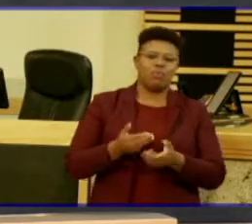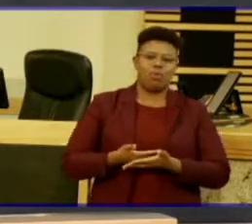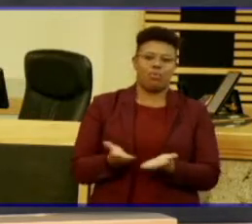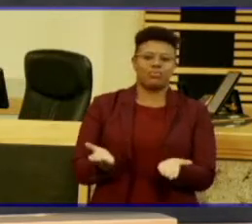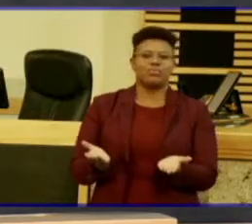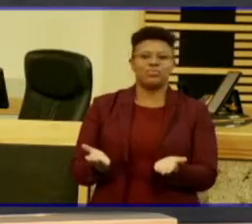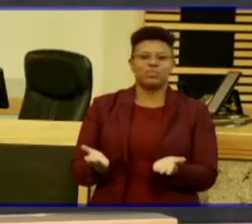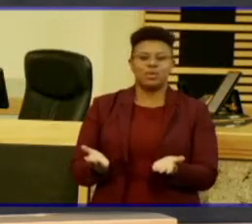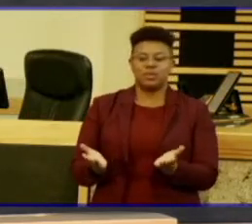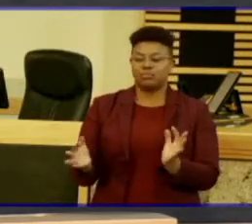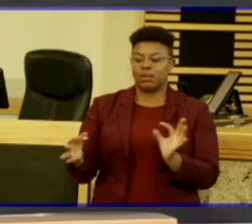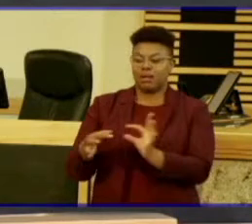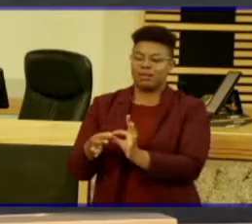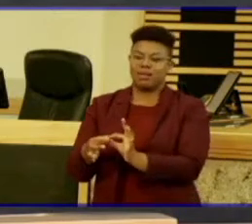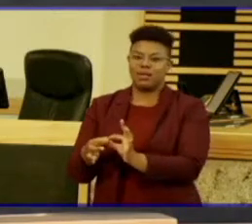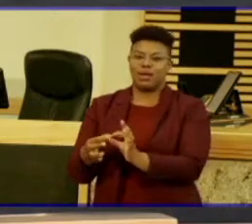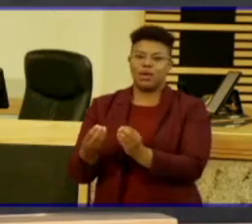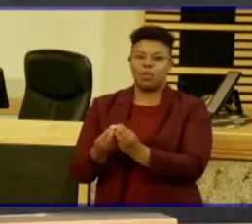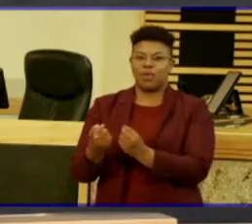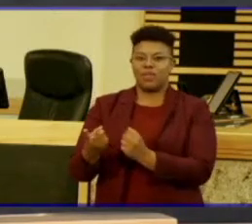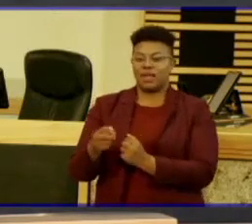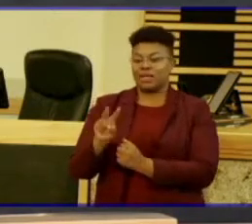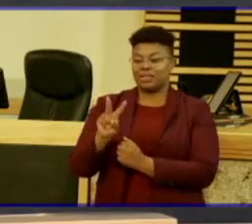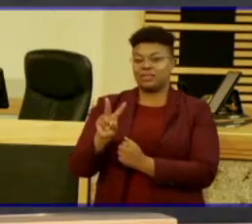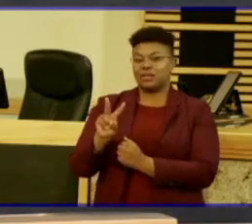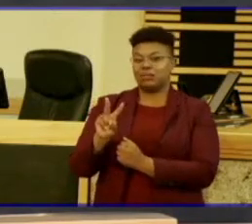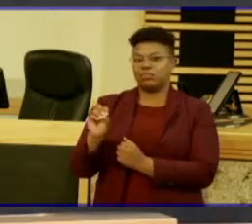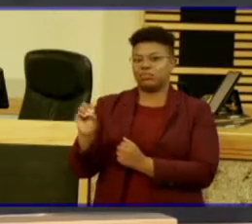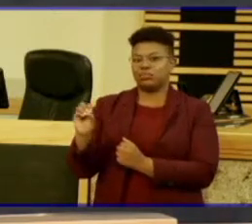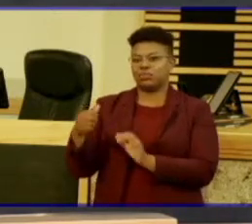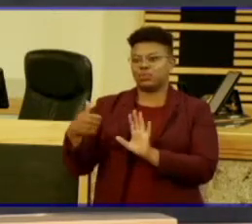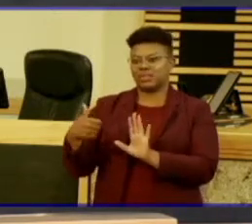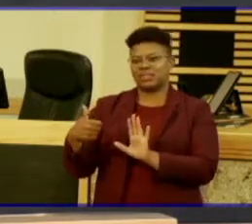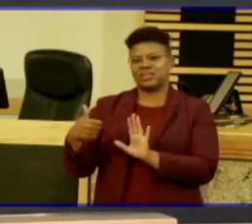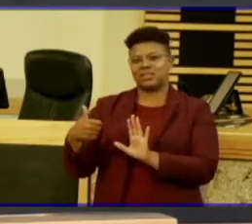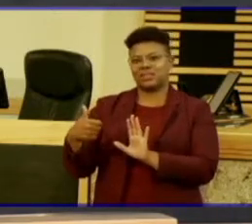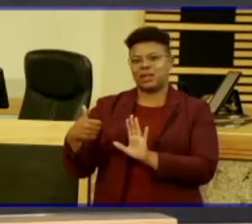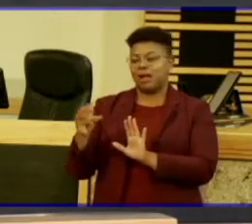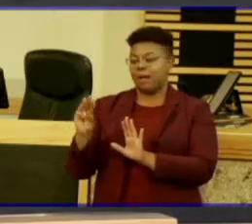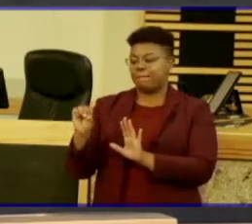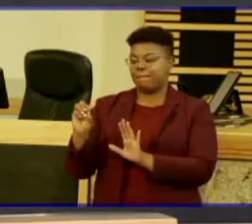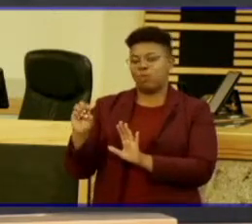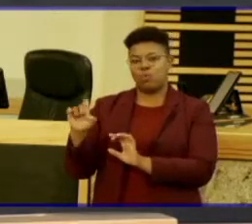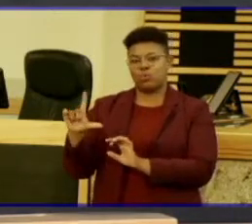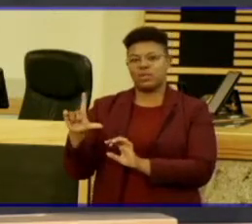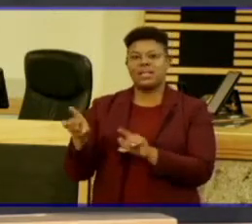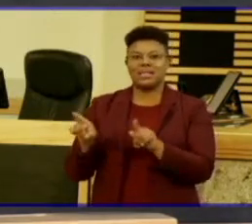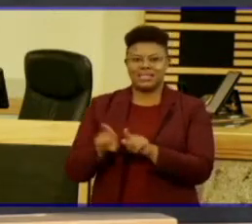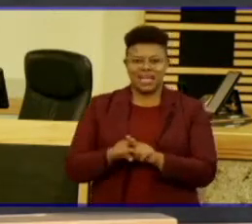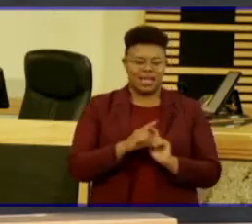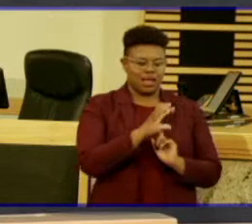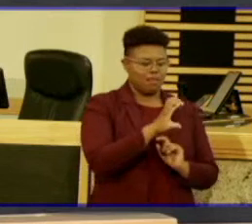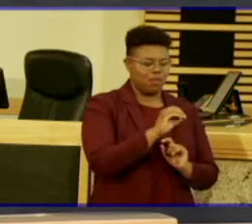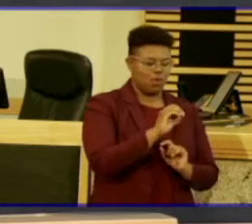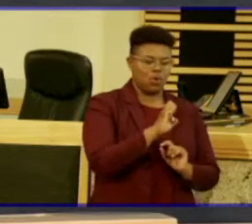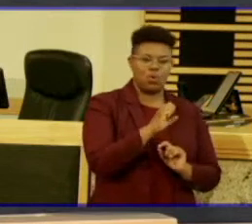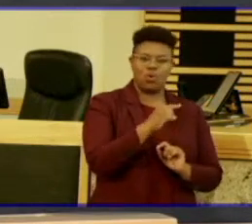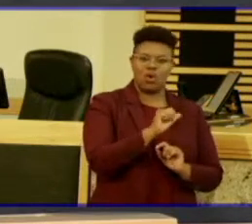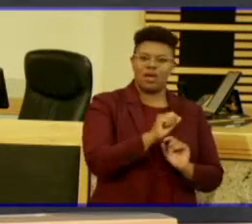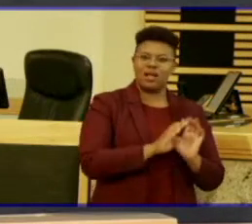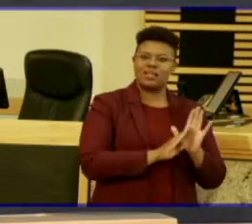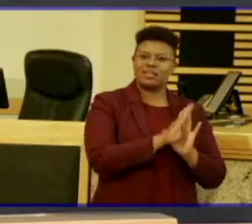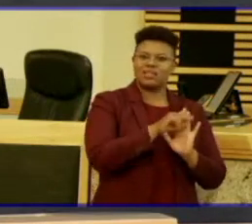with the launch of W206 model. Similarly, the Kuha Development Corporation has